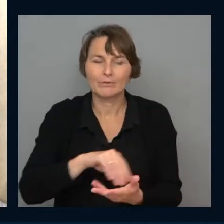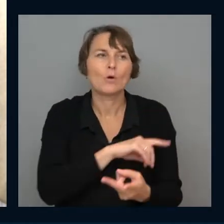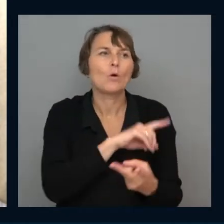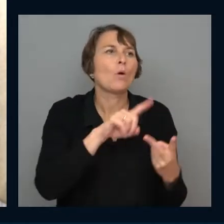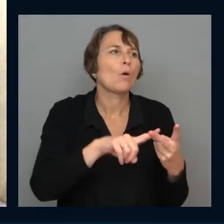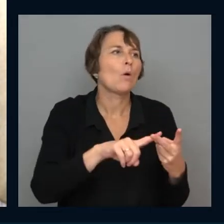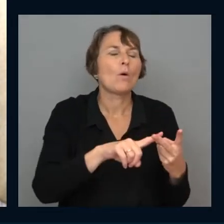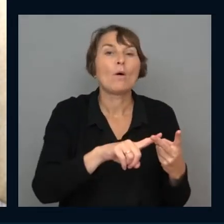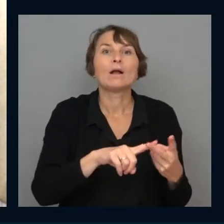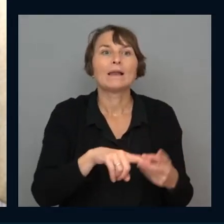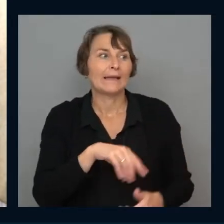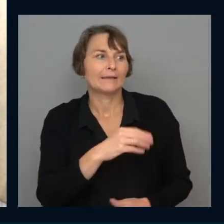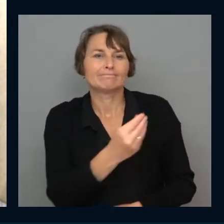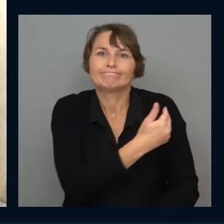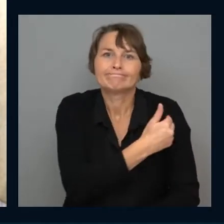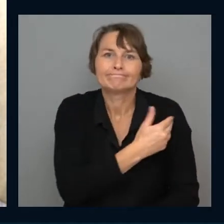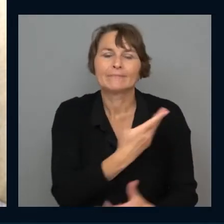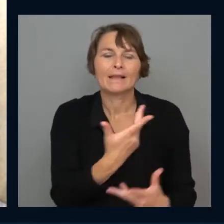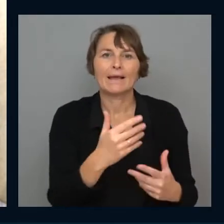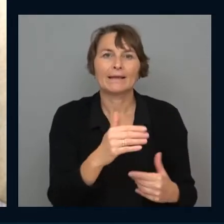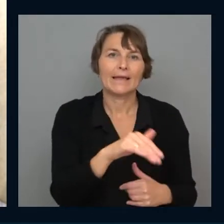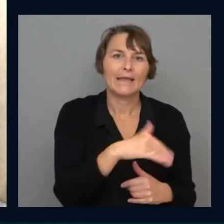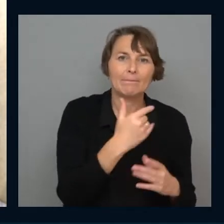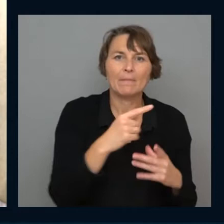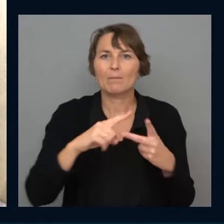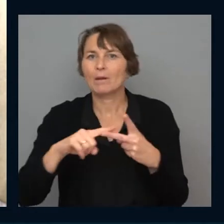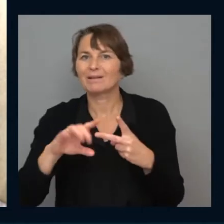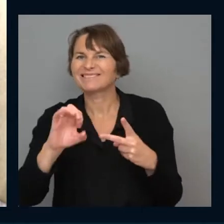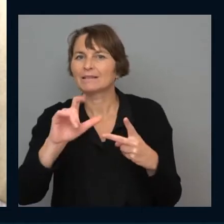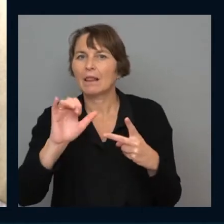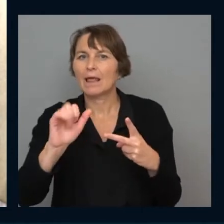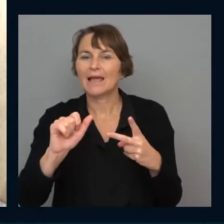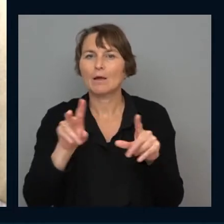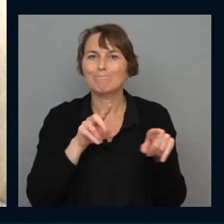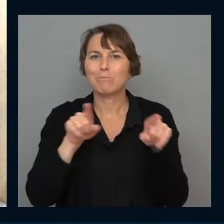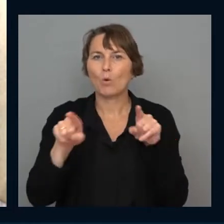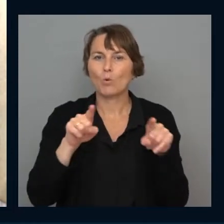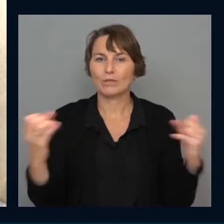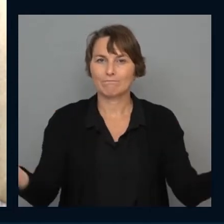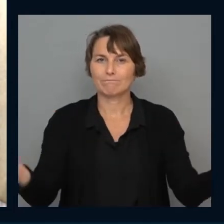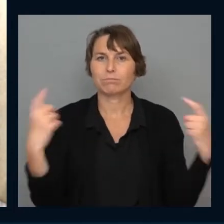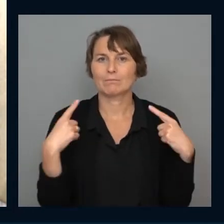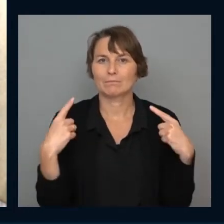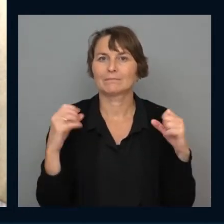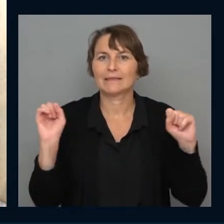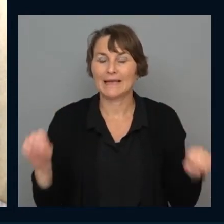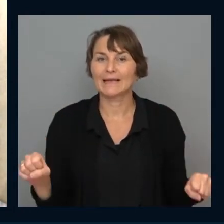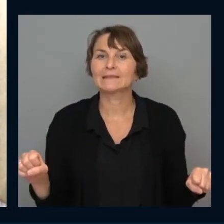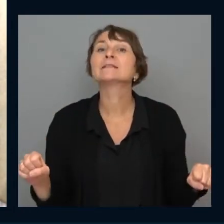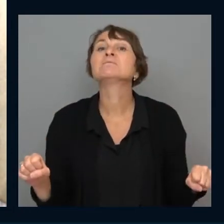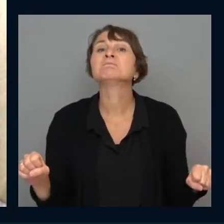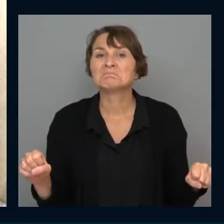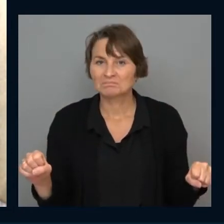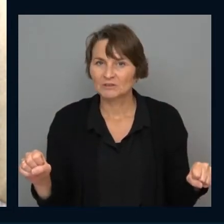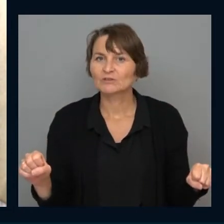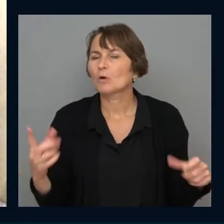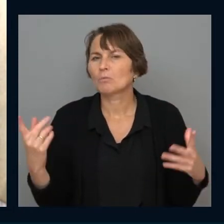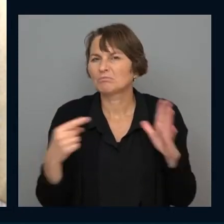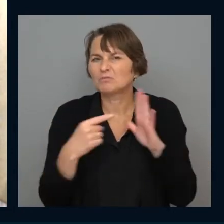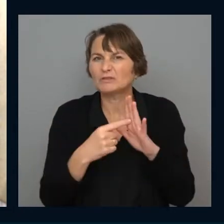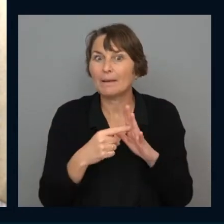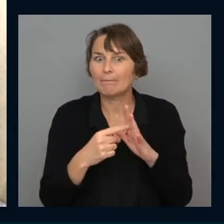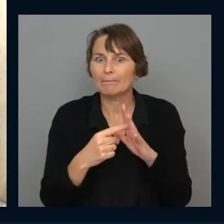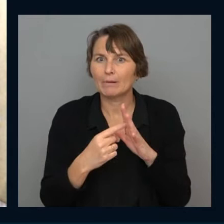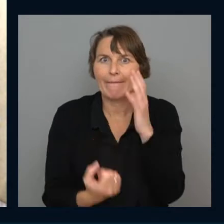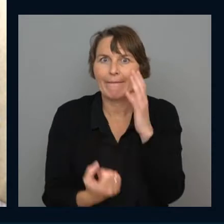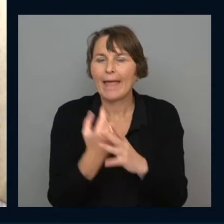to get notified in two different places is really handy. So if someone opens up a bug, they're in the middle of the project, I'm notified as well. So I think the visibility